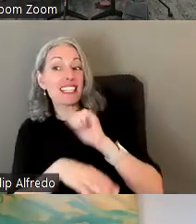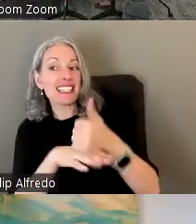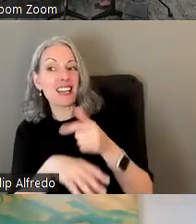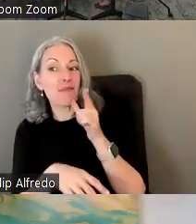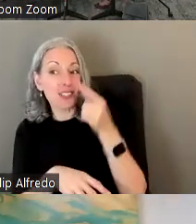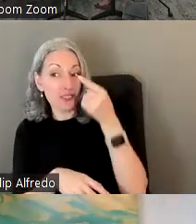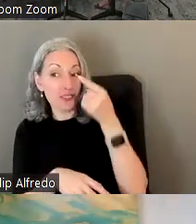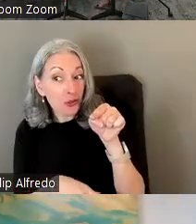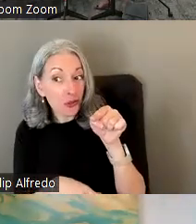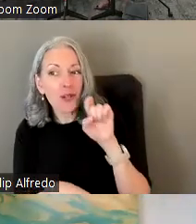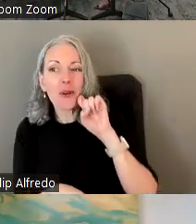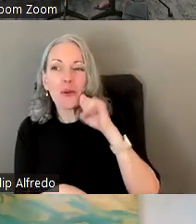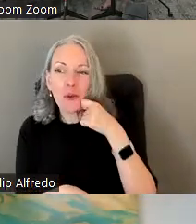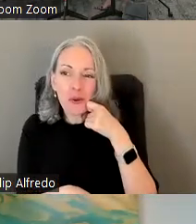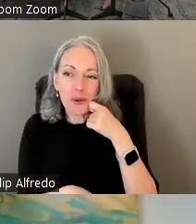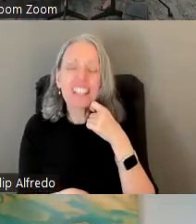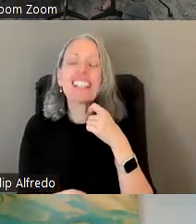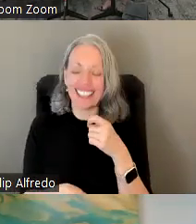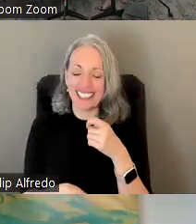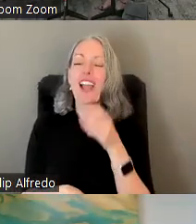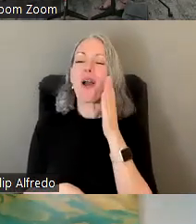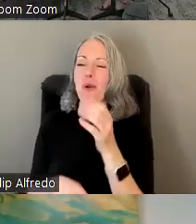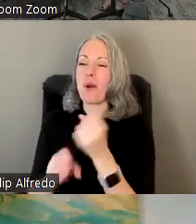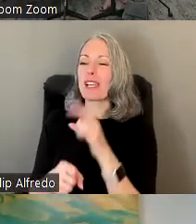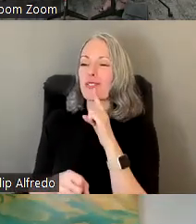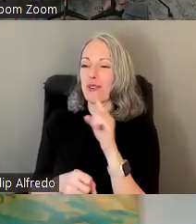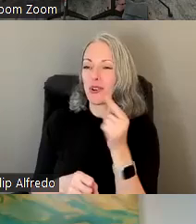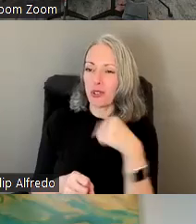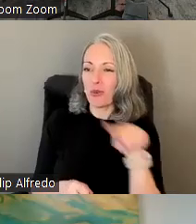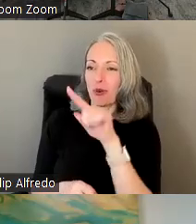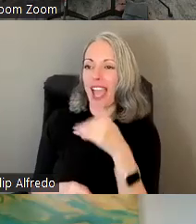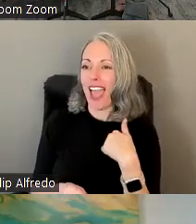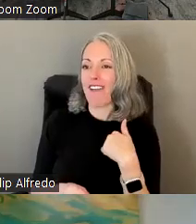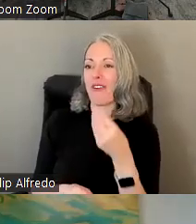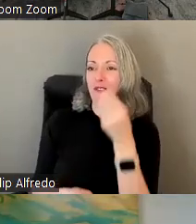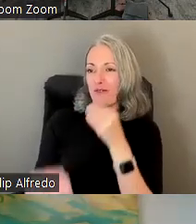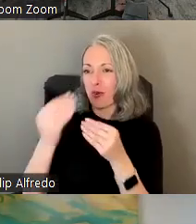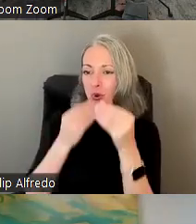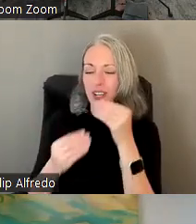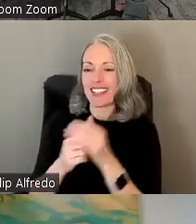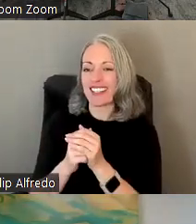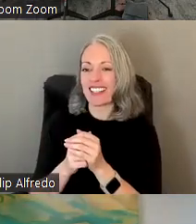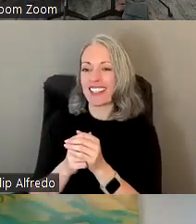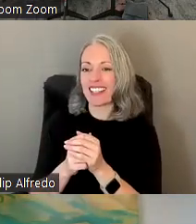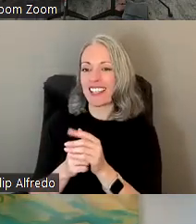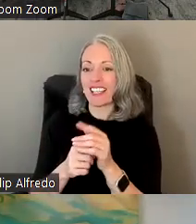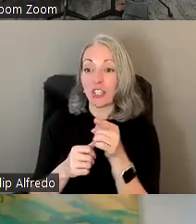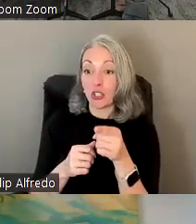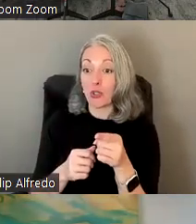cool. Make sure you get food. Yes, Callie took great care of folks today. Wynn, do you have any final